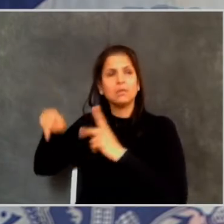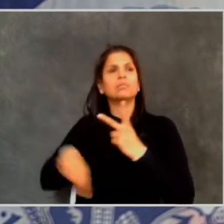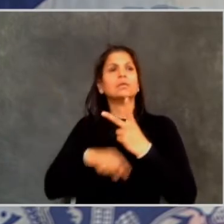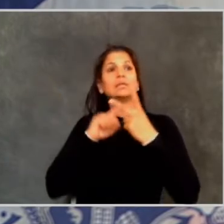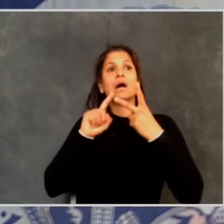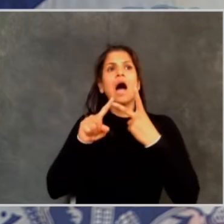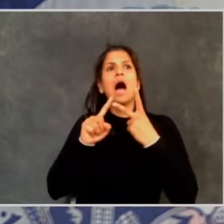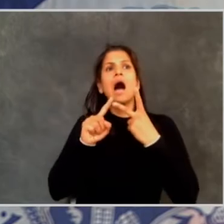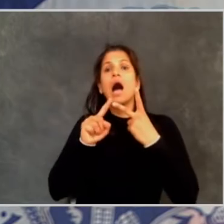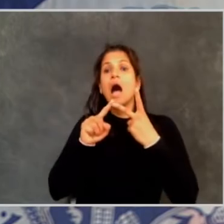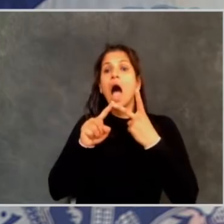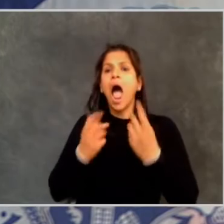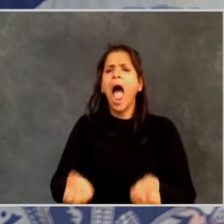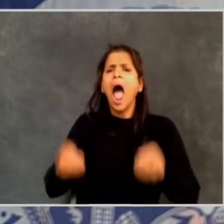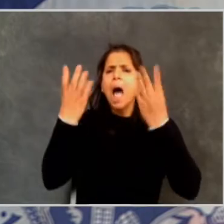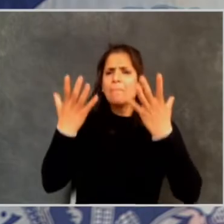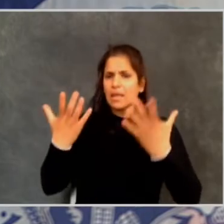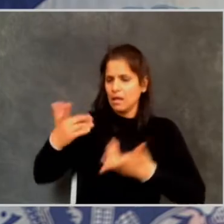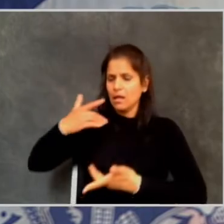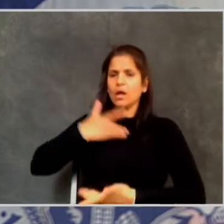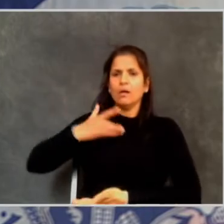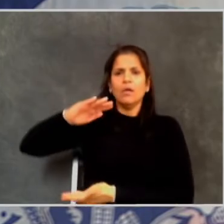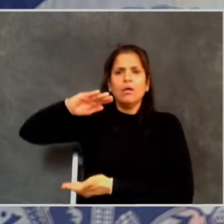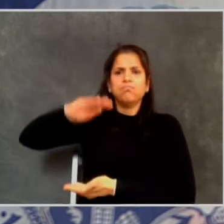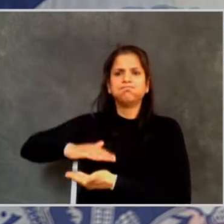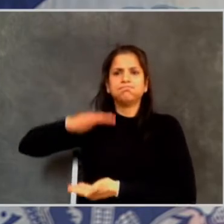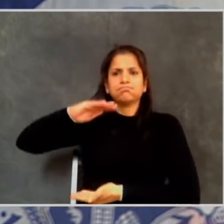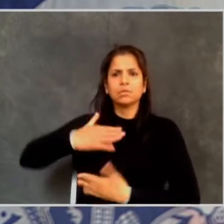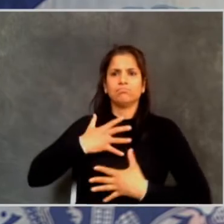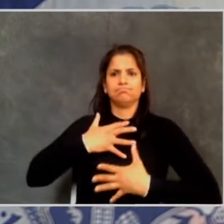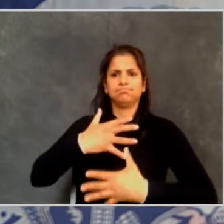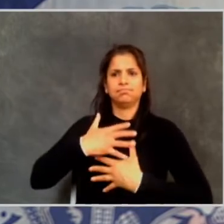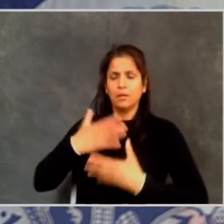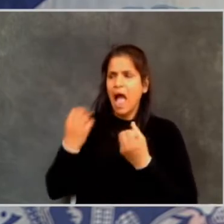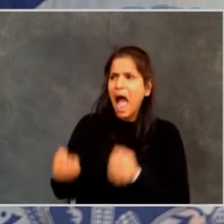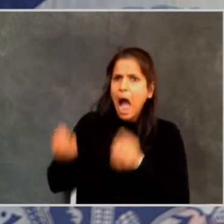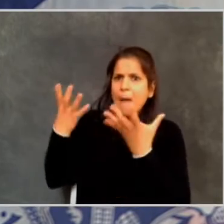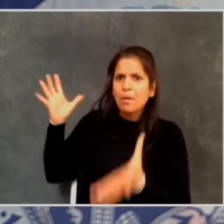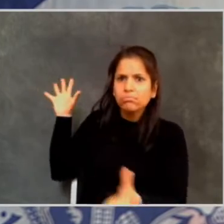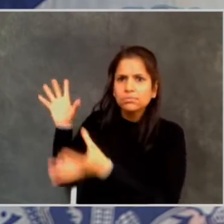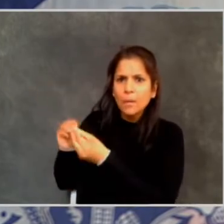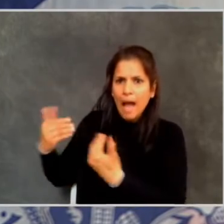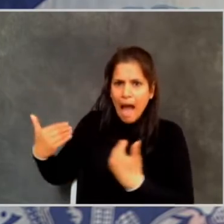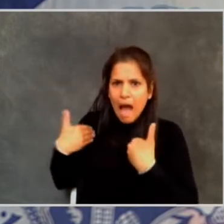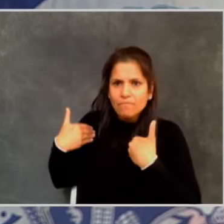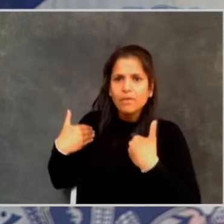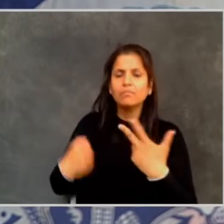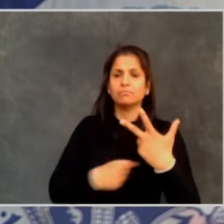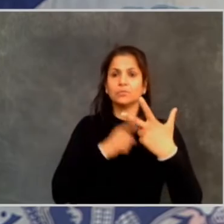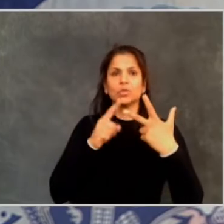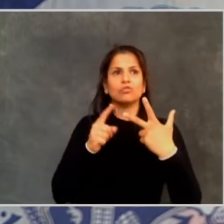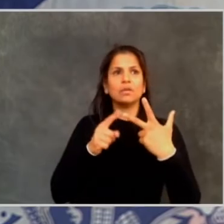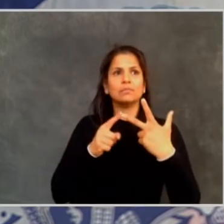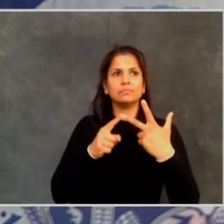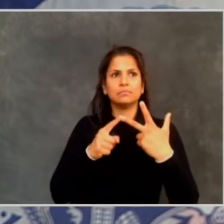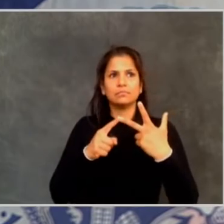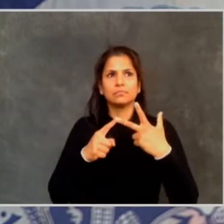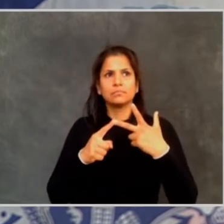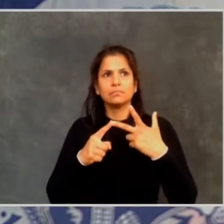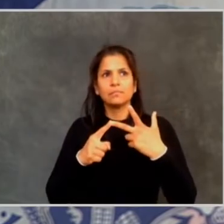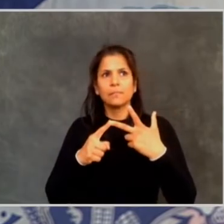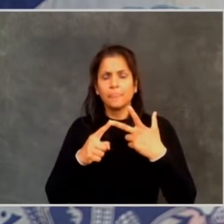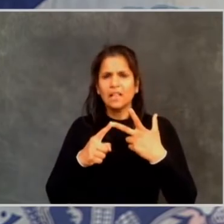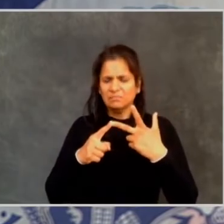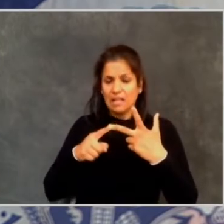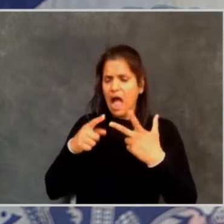I understand some of the challenges associated with some of this new data that the city's providing related to